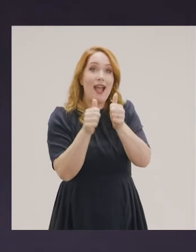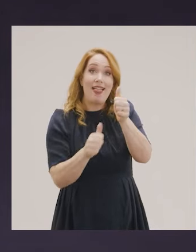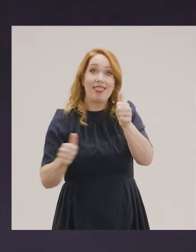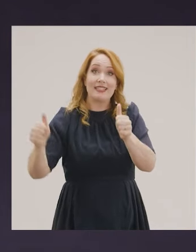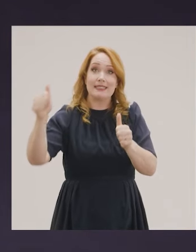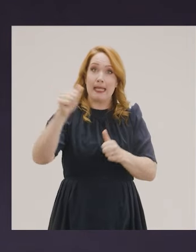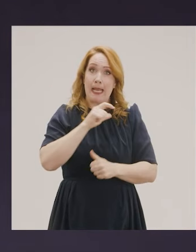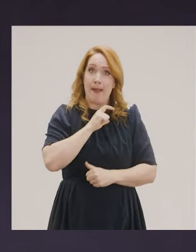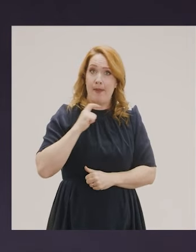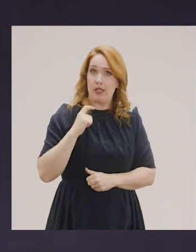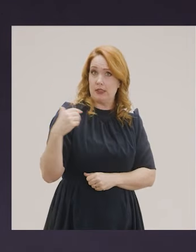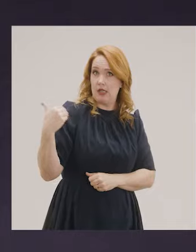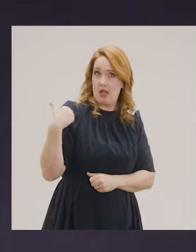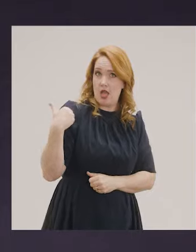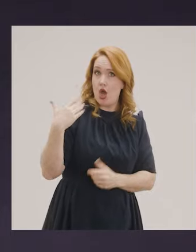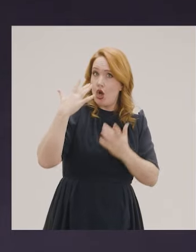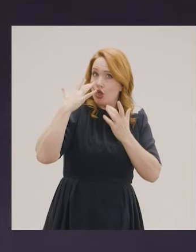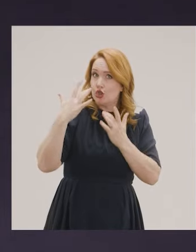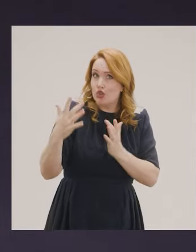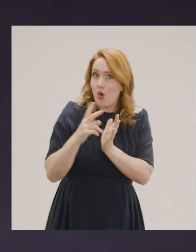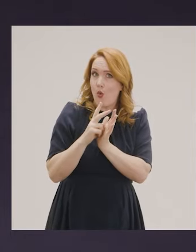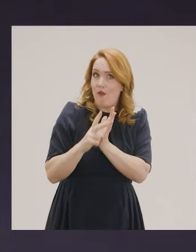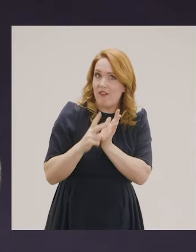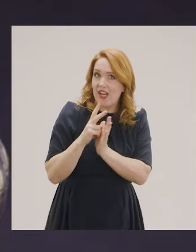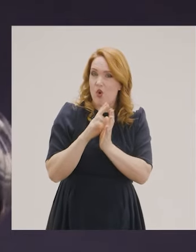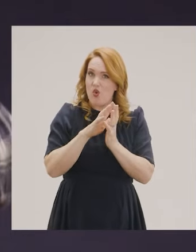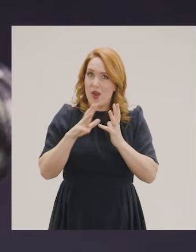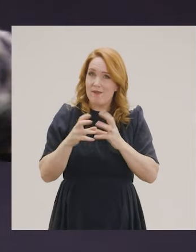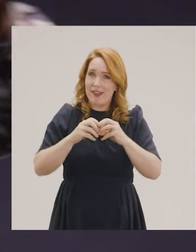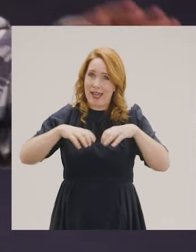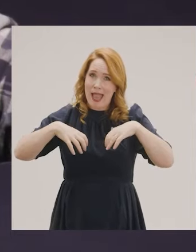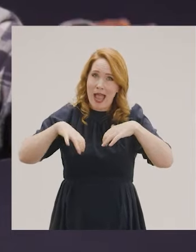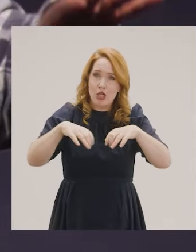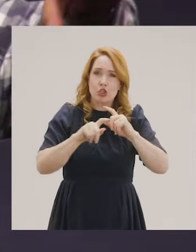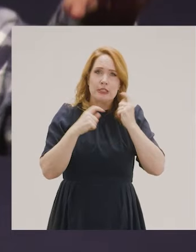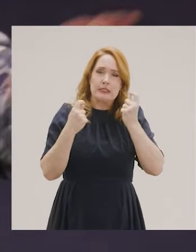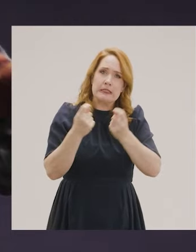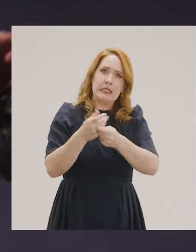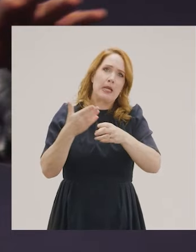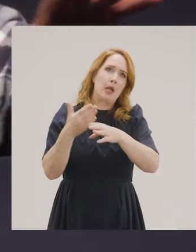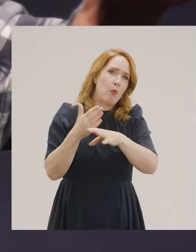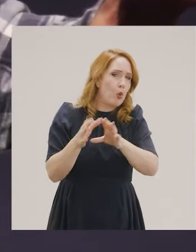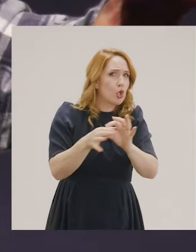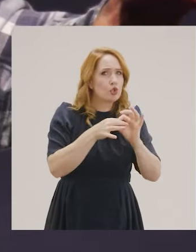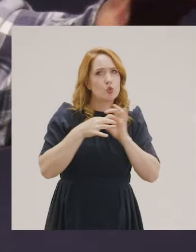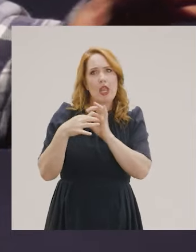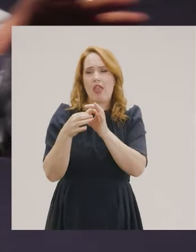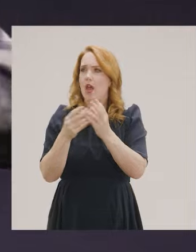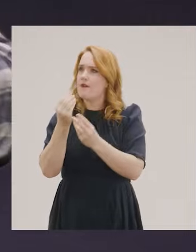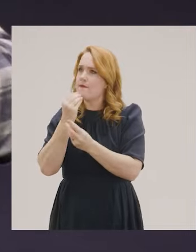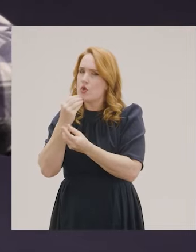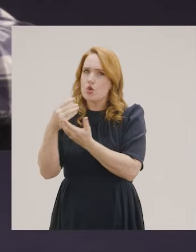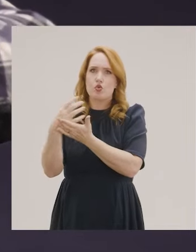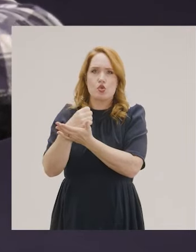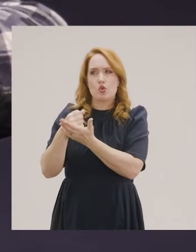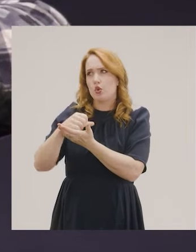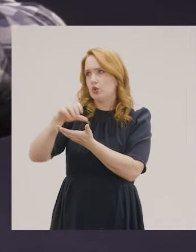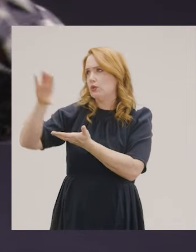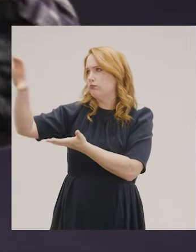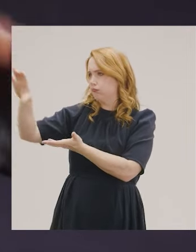"my senior pastor pulled me aside, showed me the video of all your teams working and bringing in